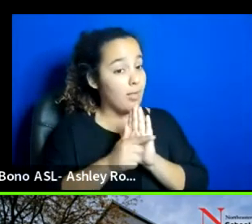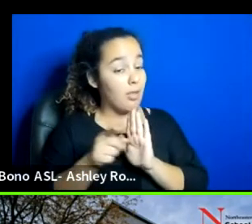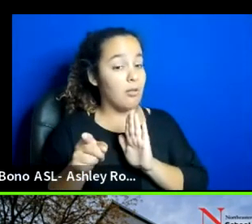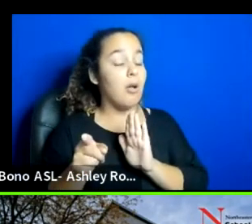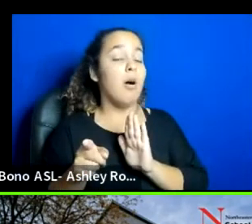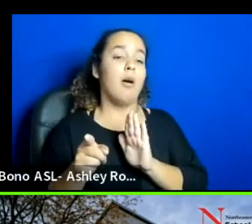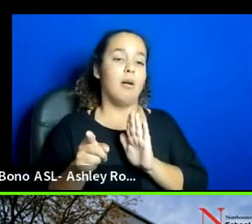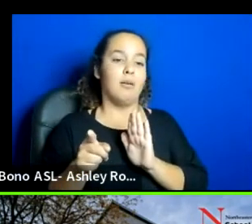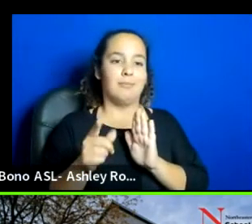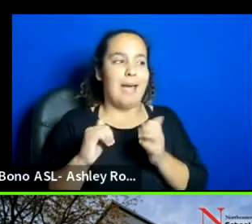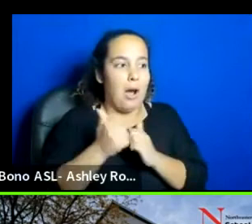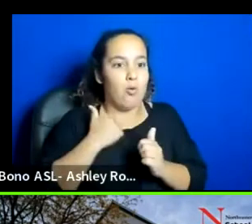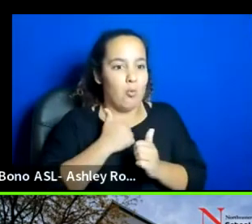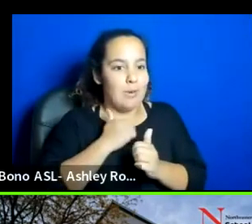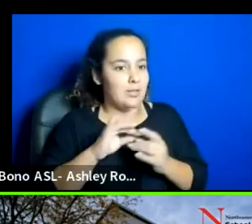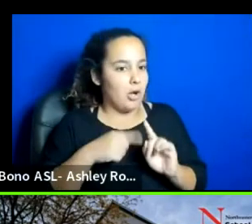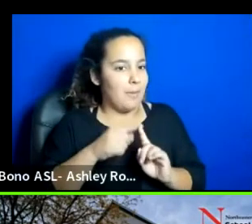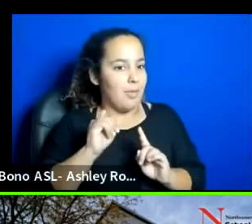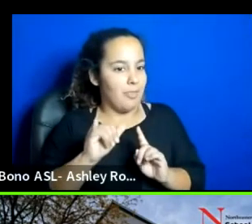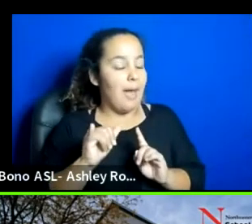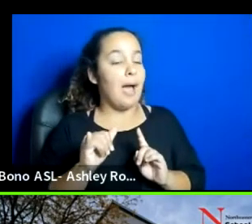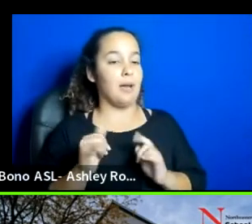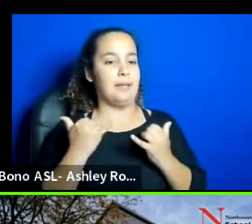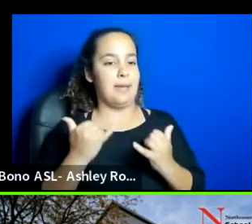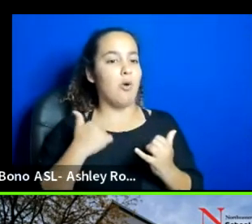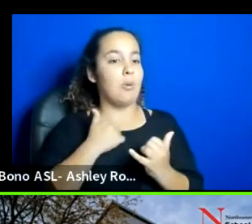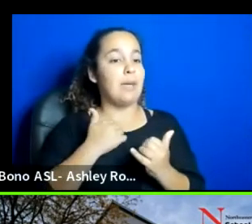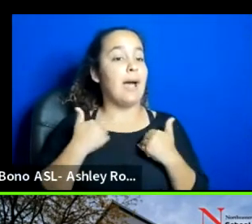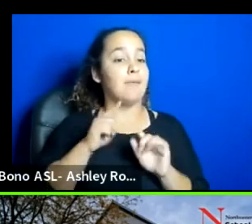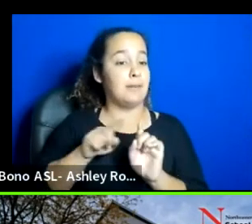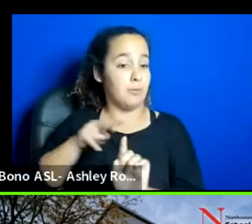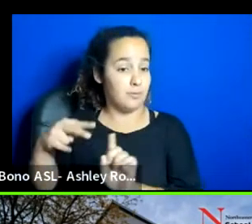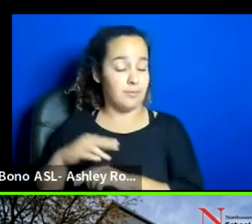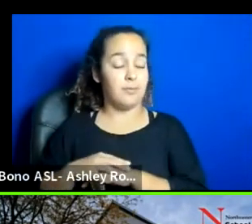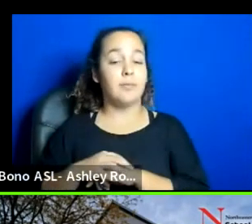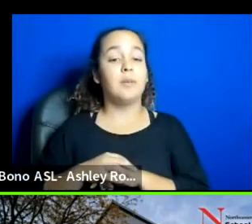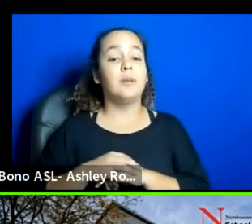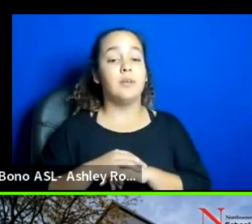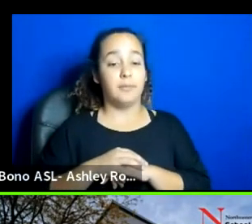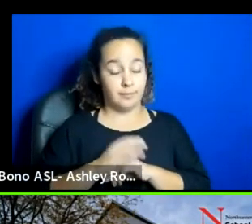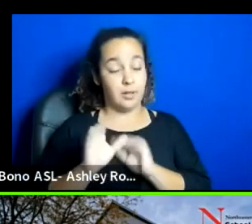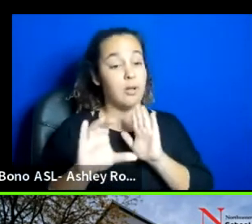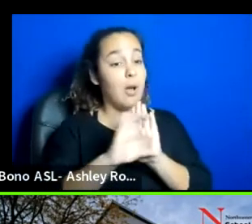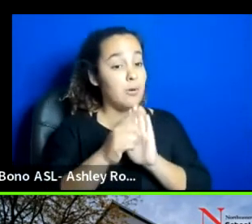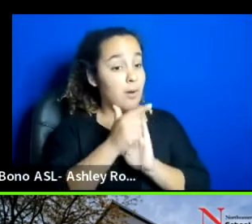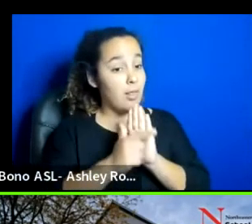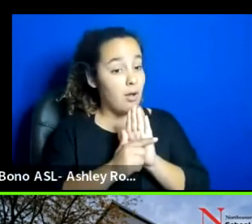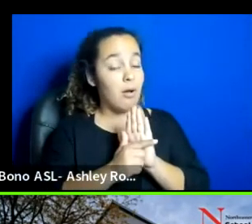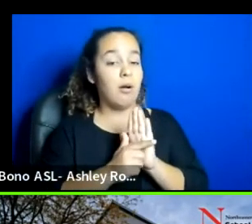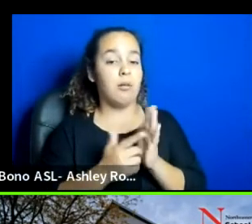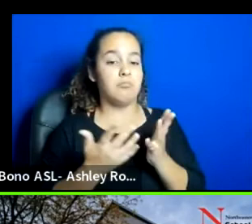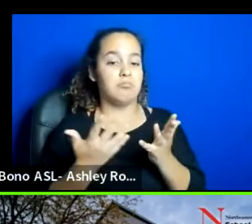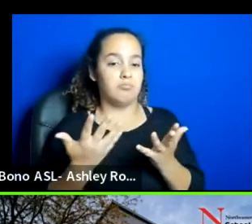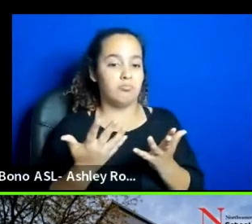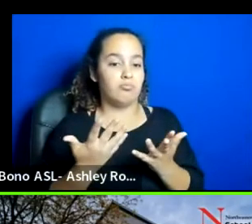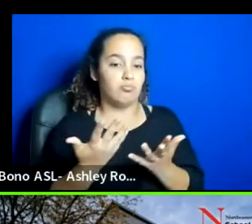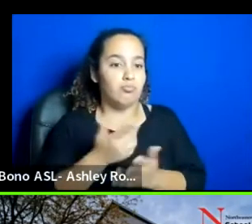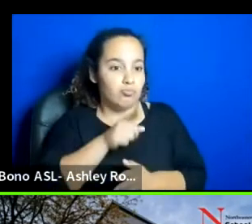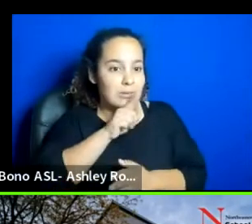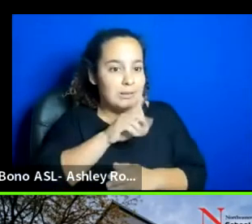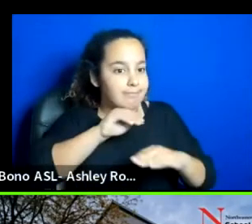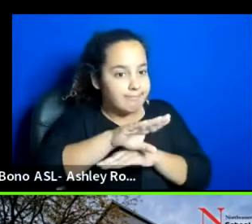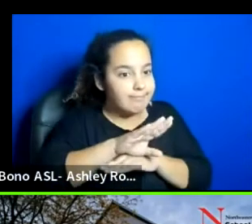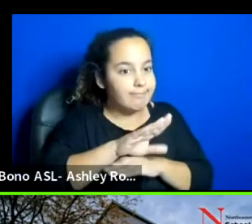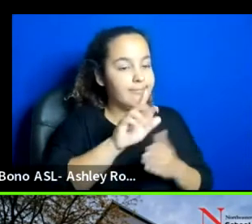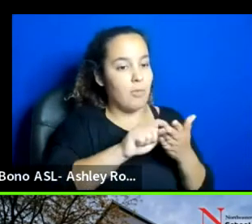talked about. In some ways, his history supports traditional framing of copyright law, right? Copyright law makes the author paramount. You have to